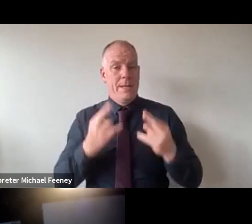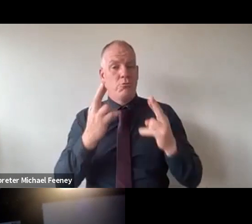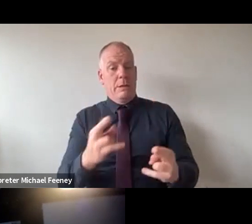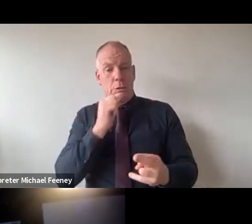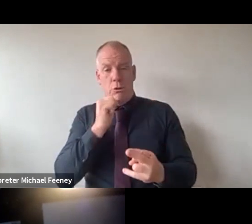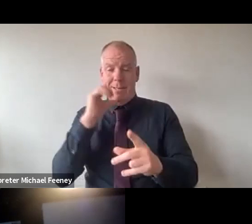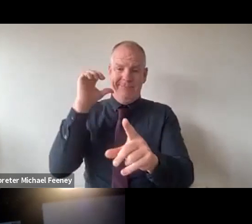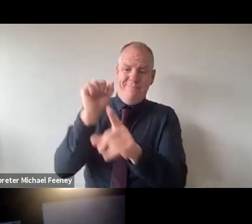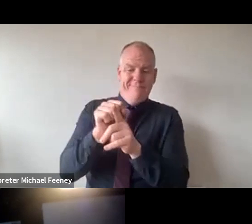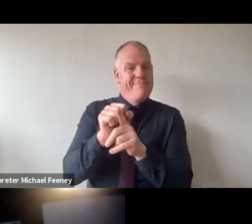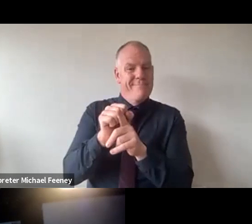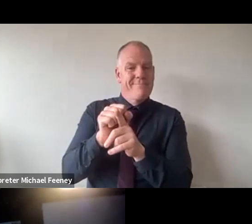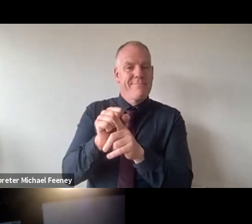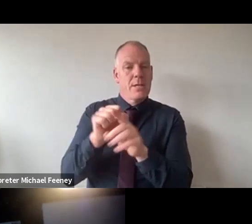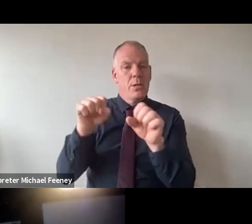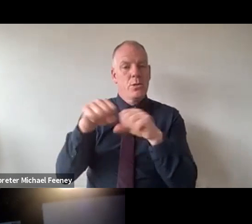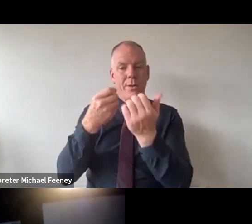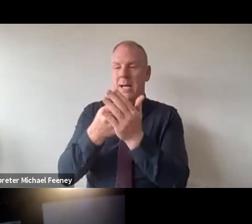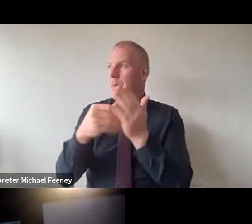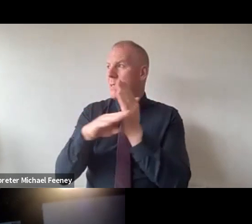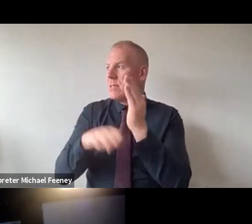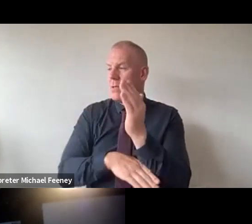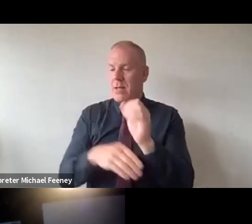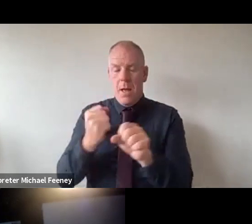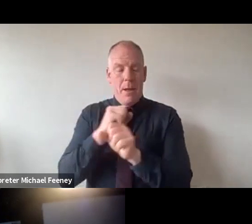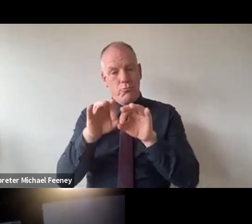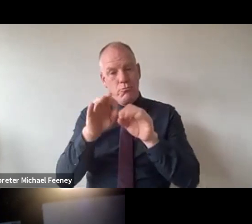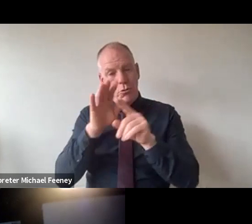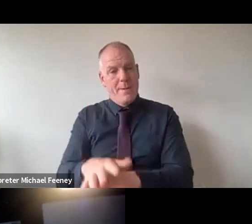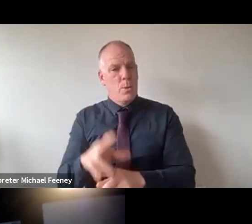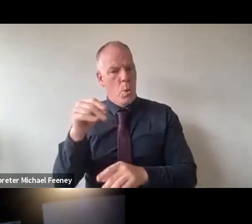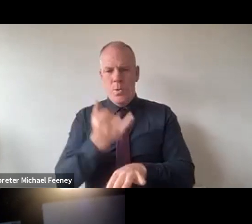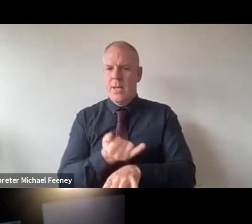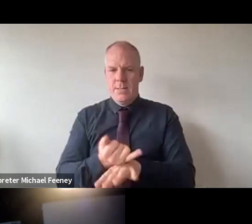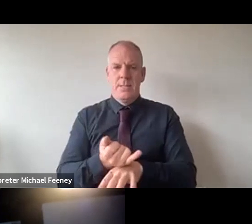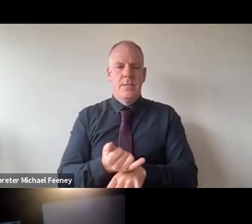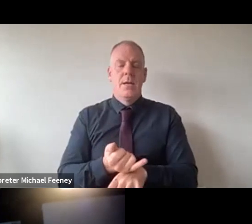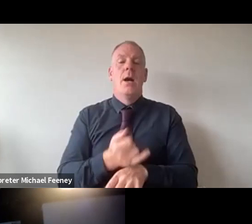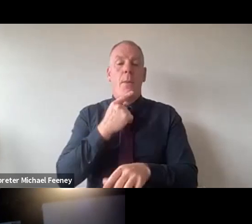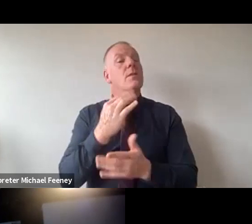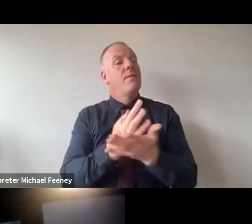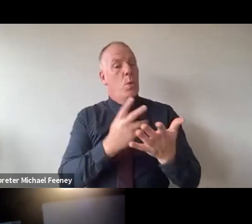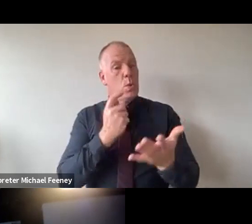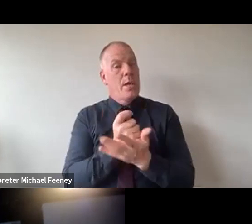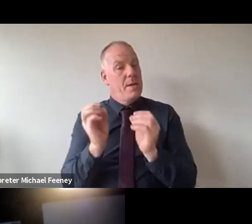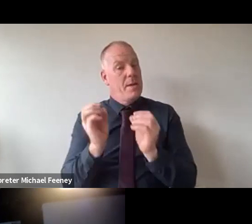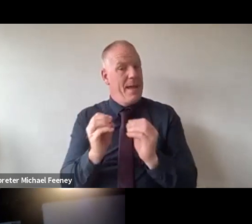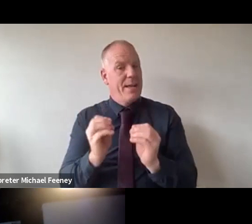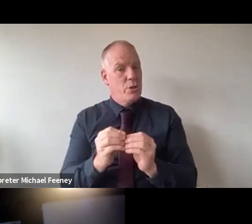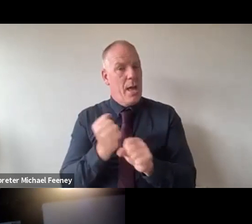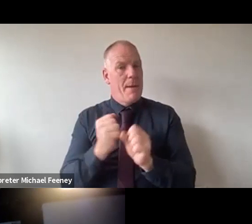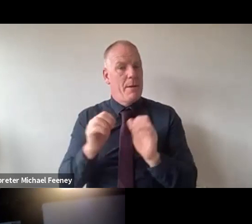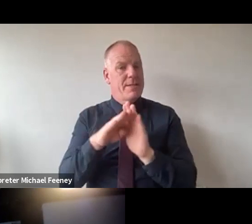recognized socioeconomic disadvantage as a discrimination ground, it has on a number of occasions already referred to the